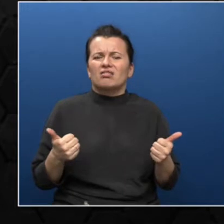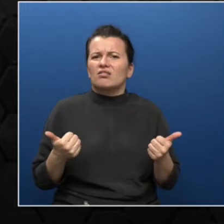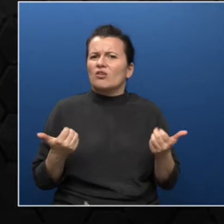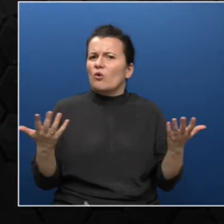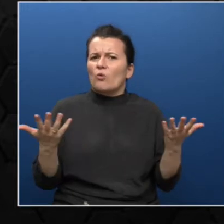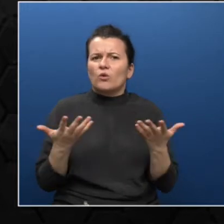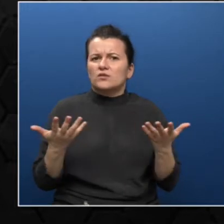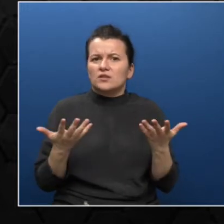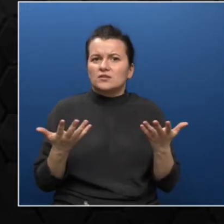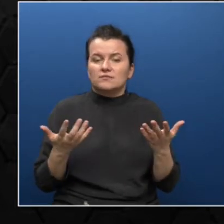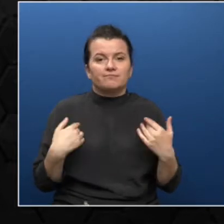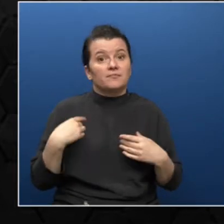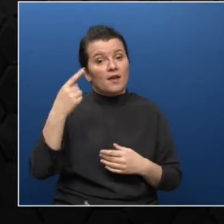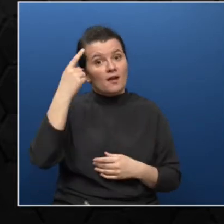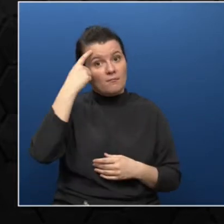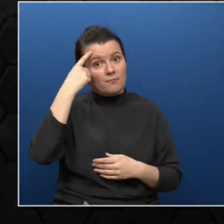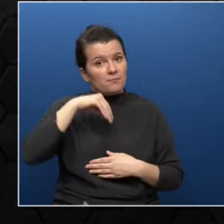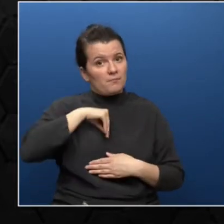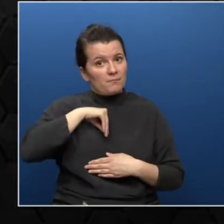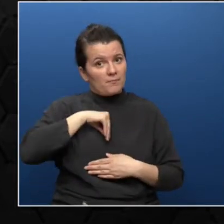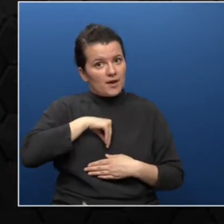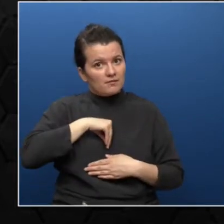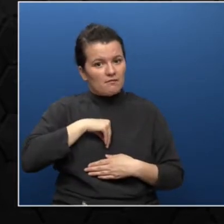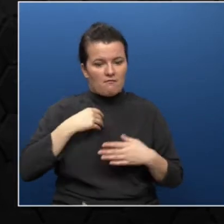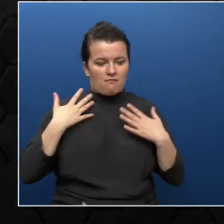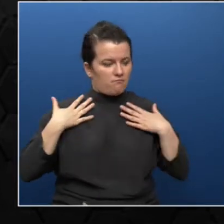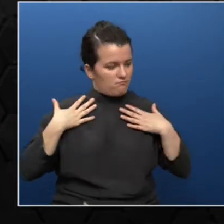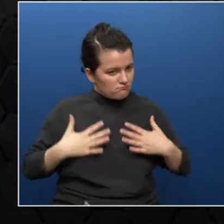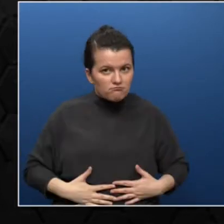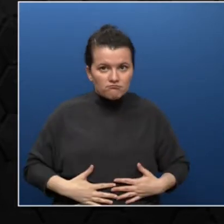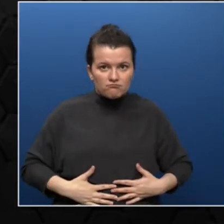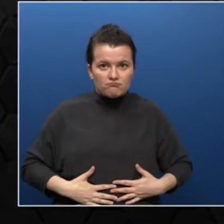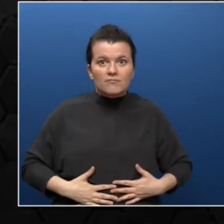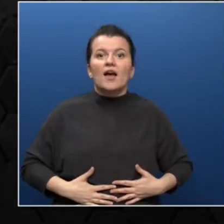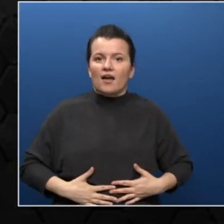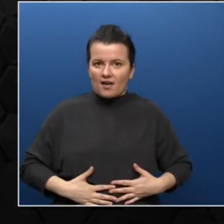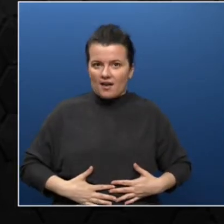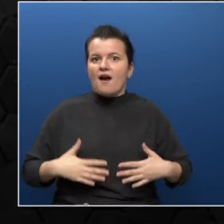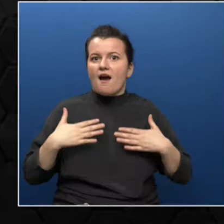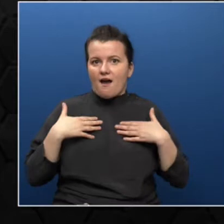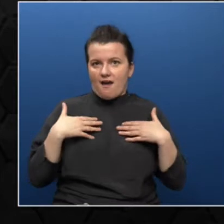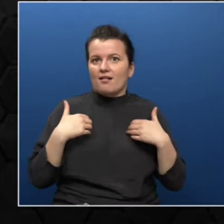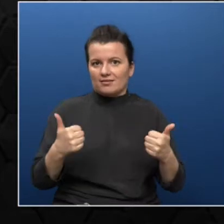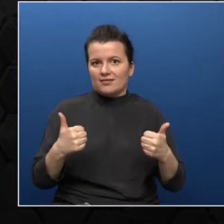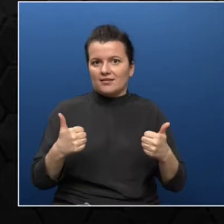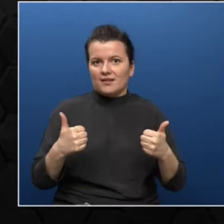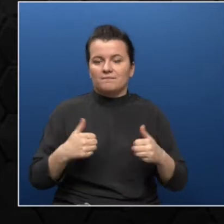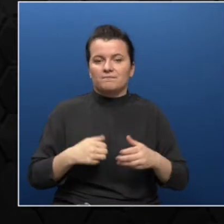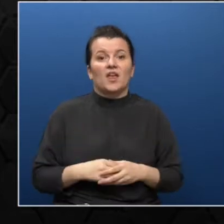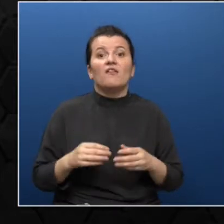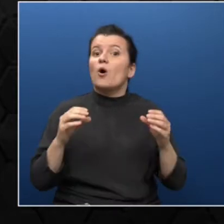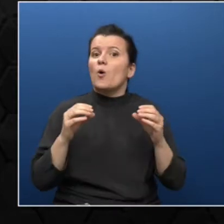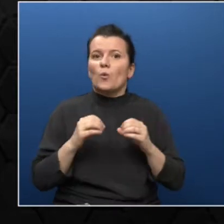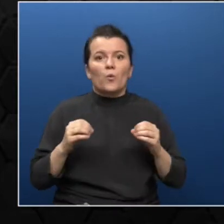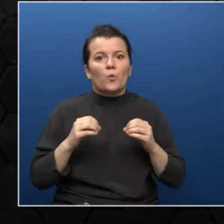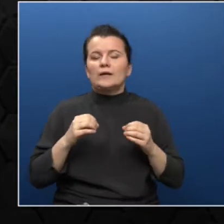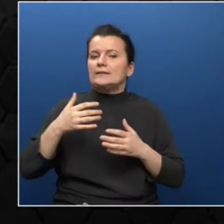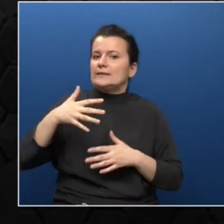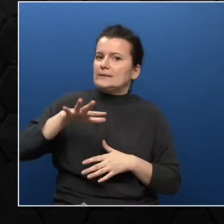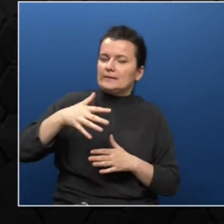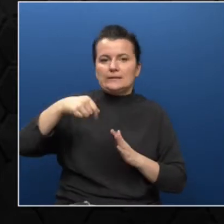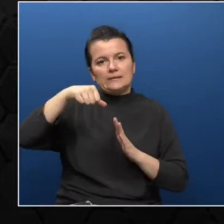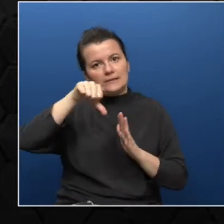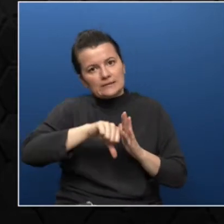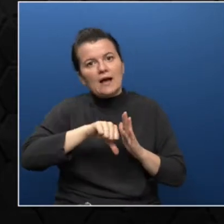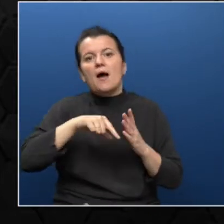physical, mental, and social well-being, and not merely just absence of disease or infirmity. So with this knowledge, we see